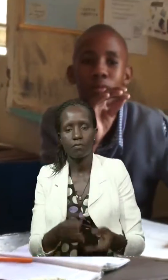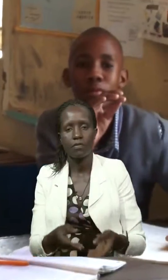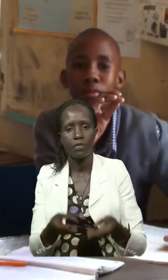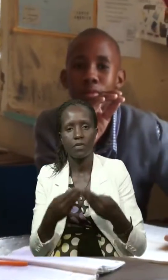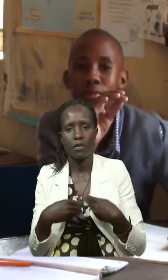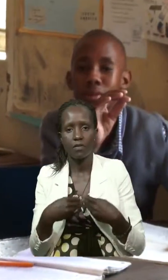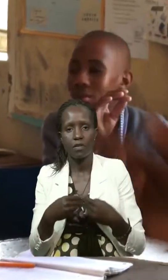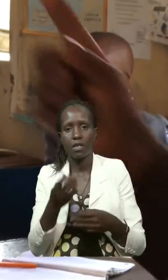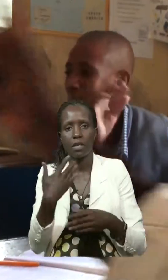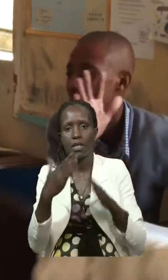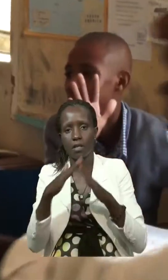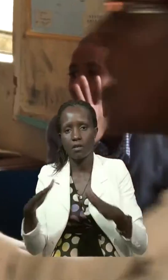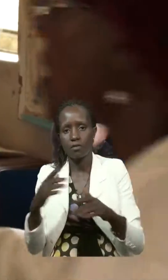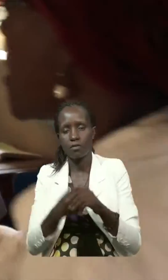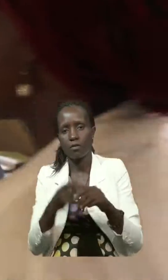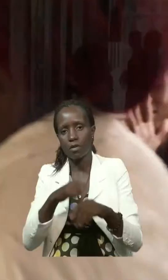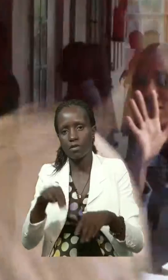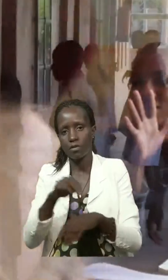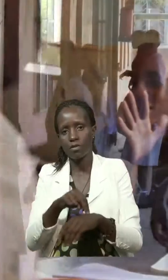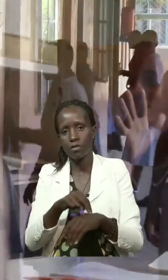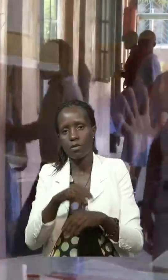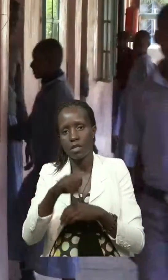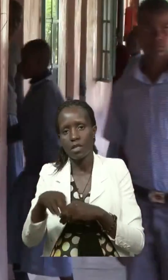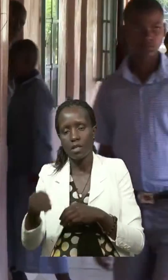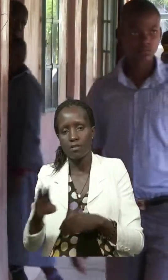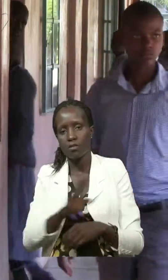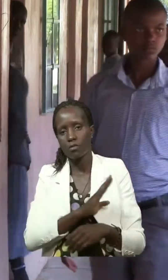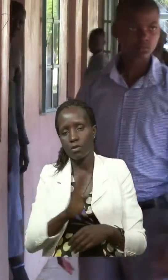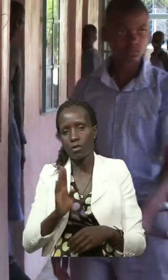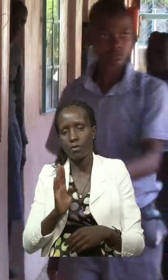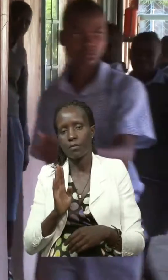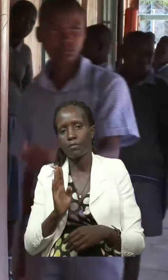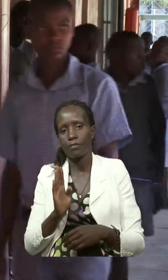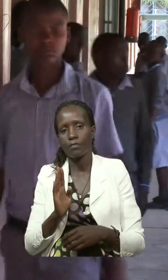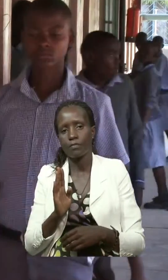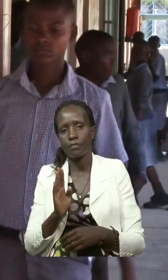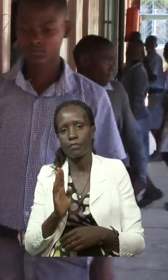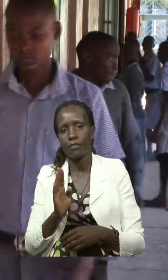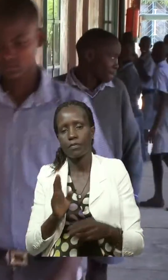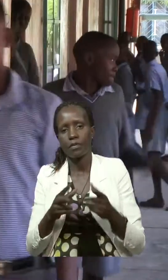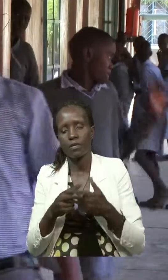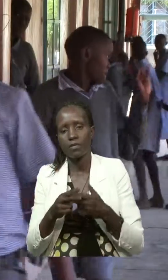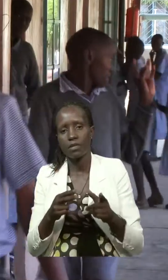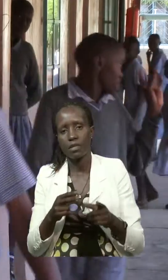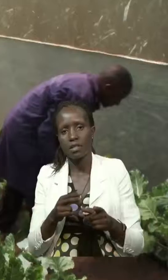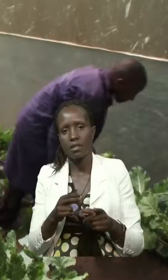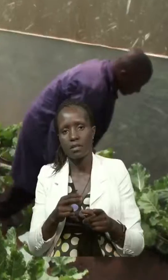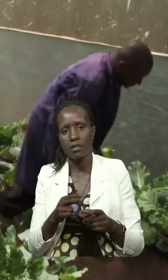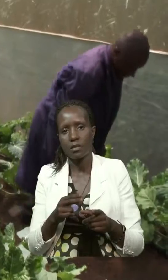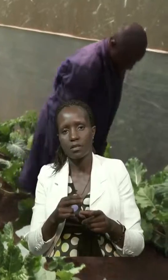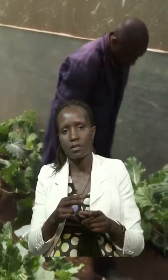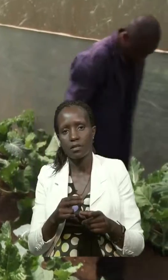We were given a greenhouse from National Irrigation Board, and we started